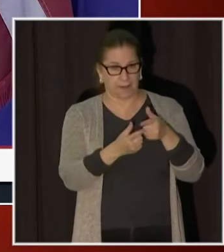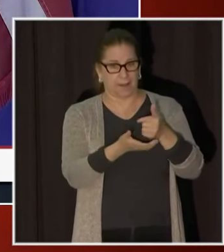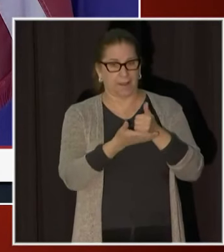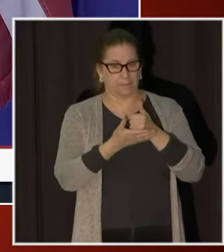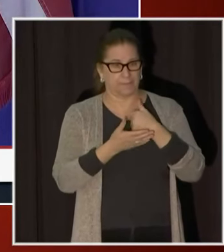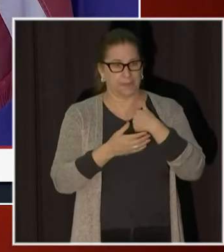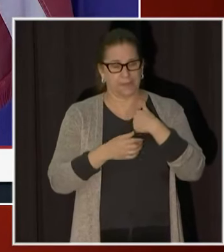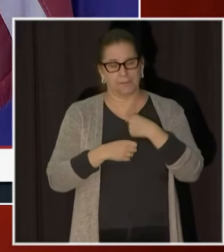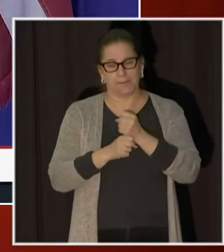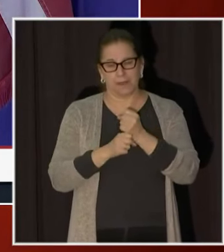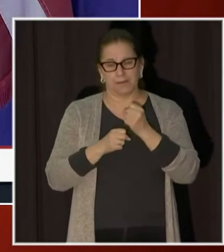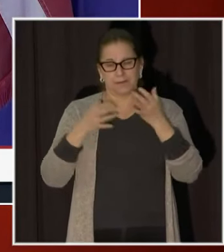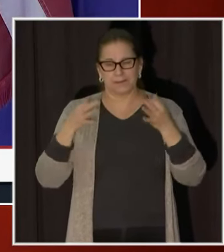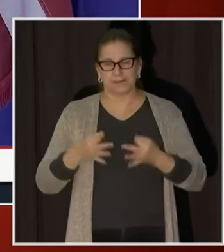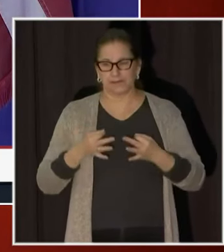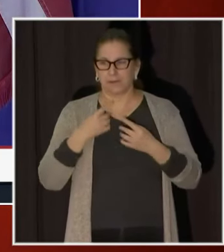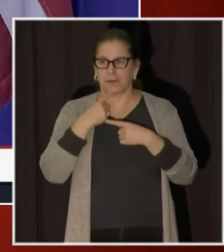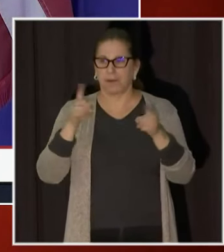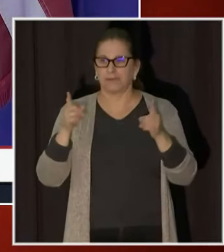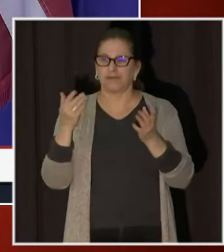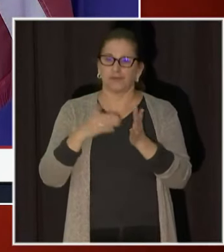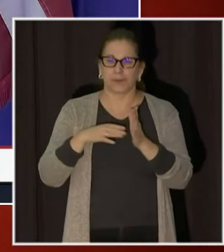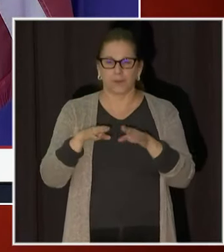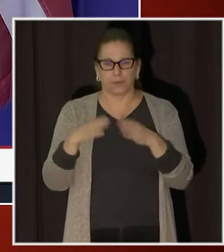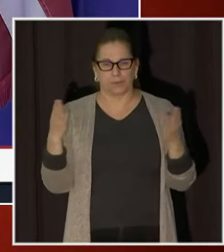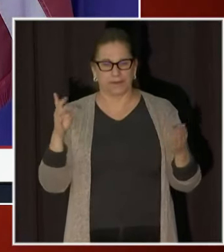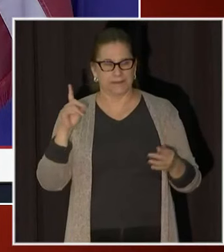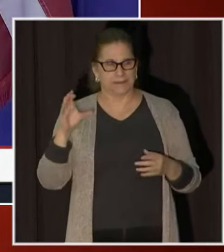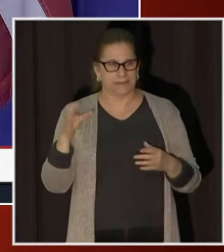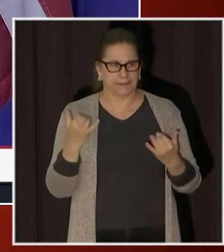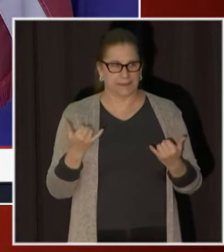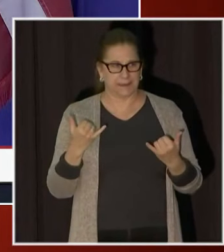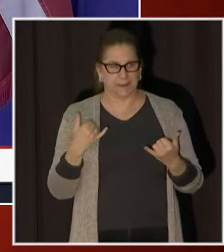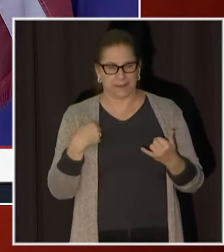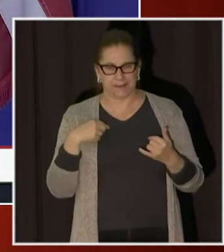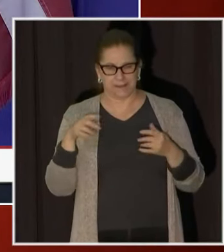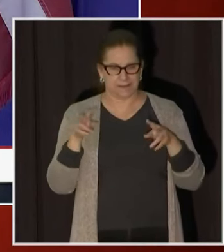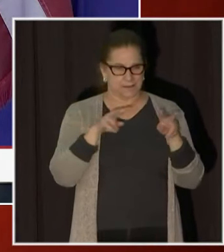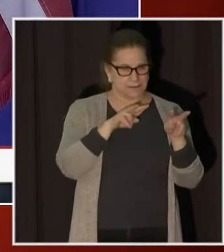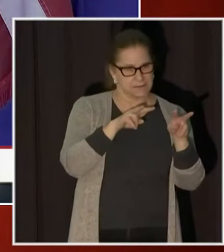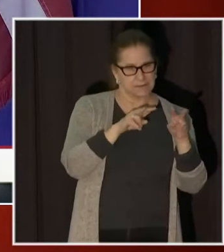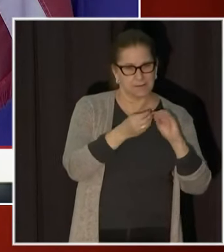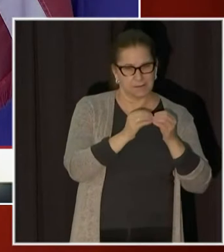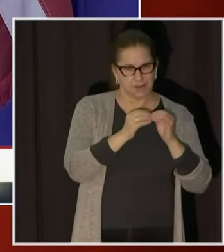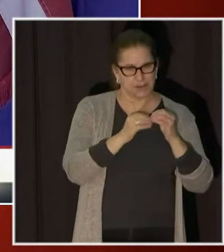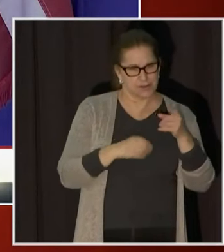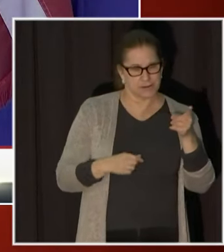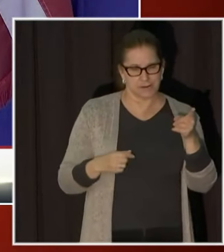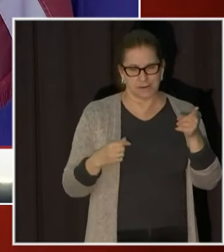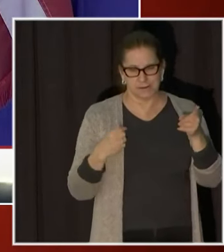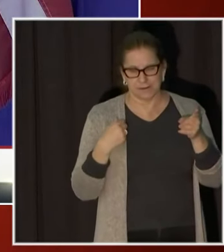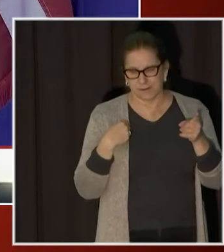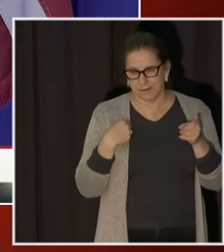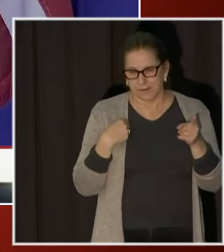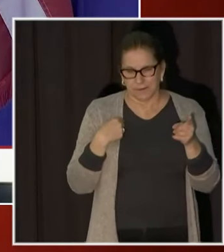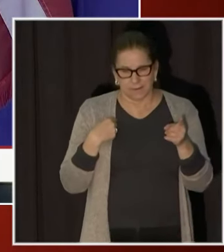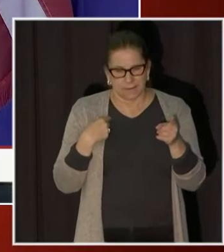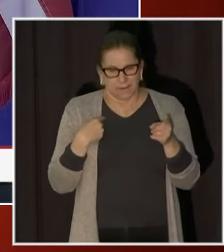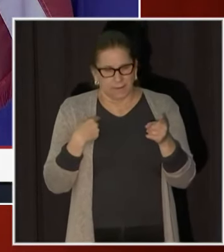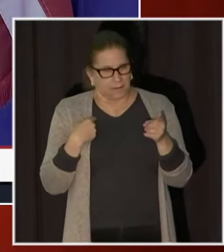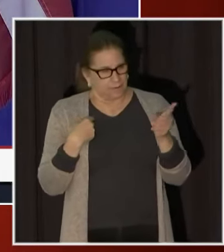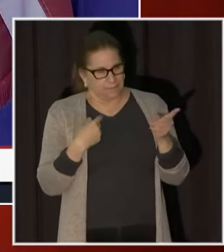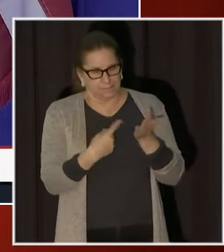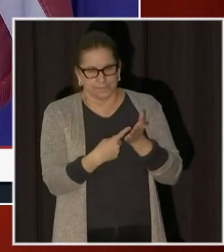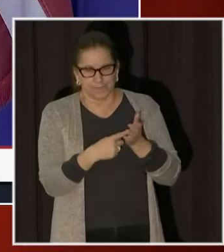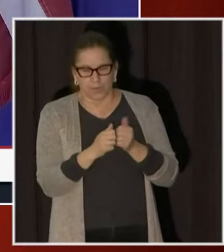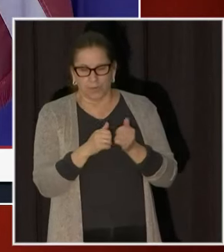announcements as soon as possible. And I would also say, and I commented to Dr. Nesbitt, that we